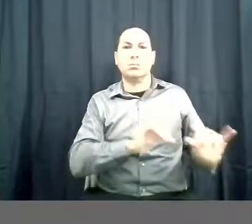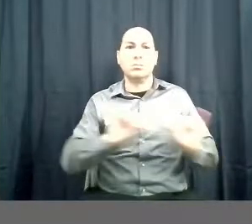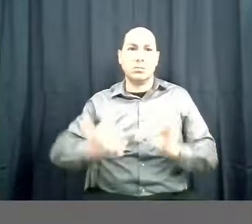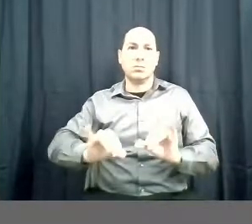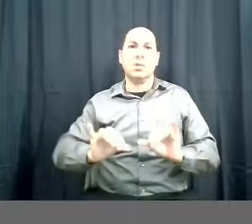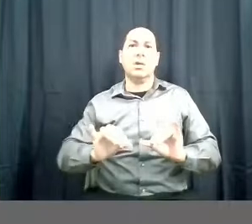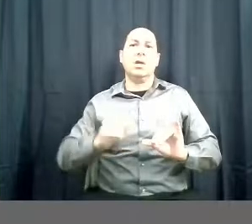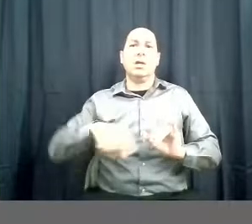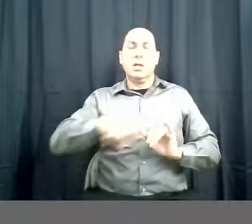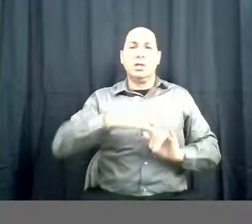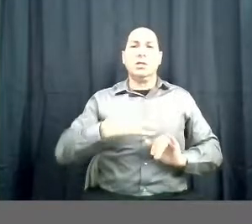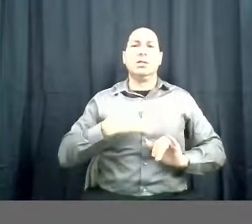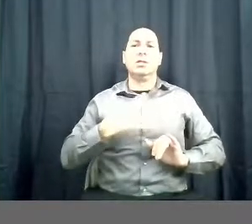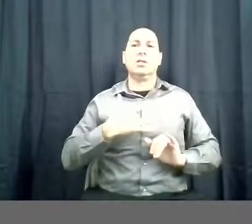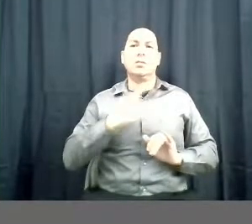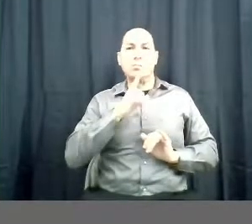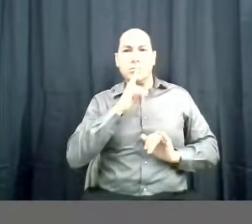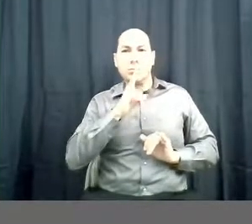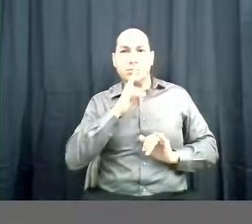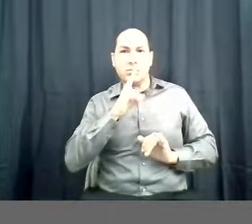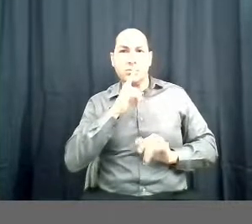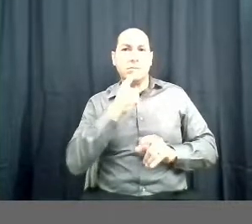most appropriate,